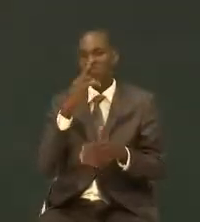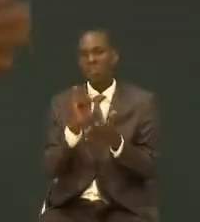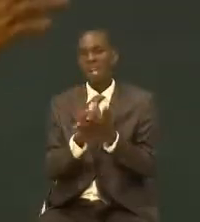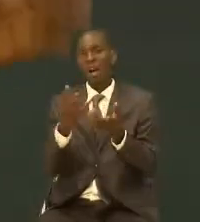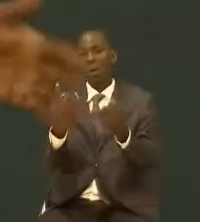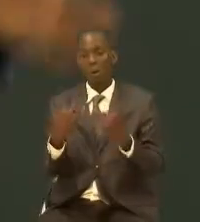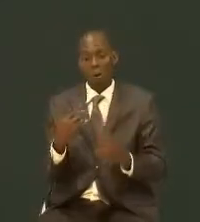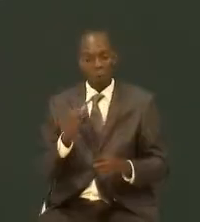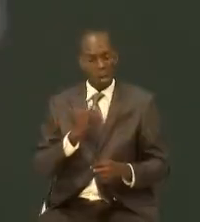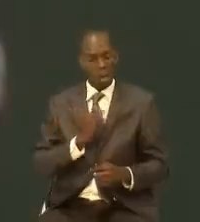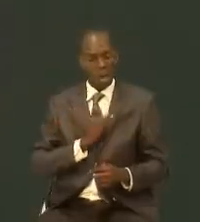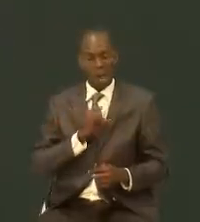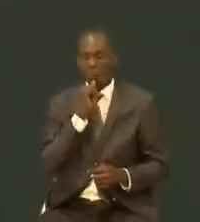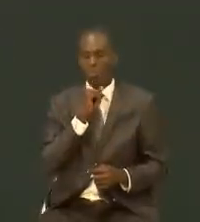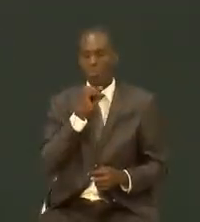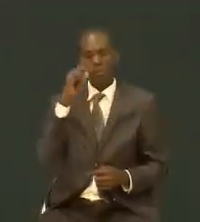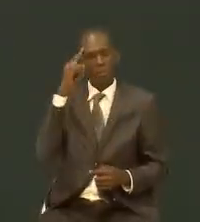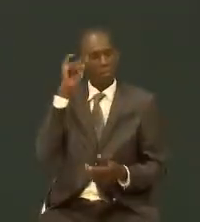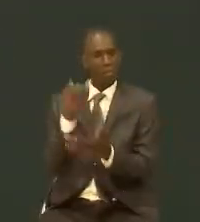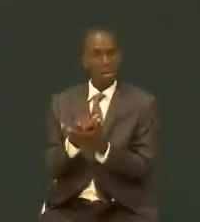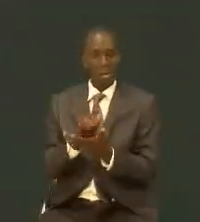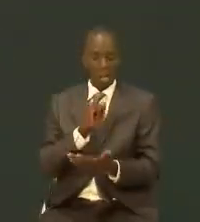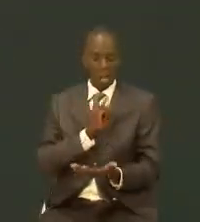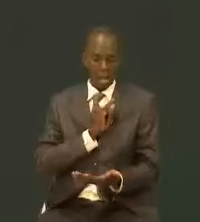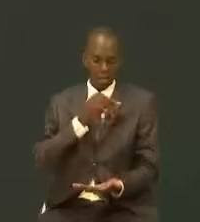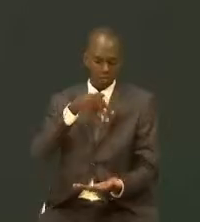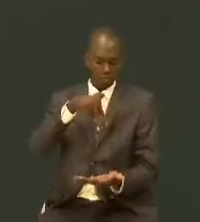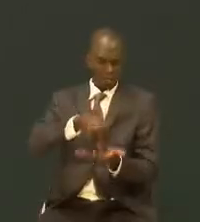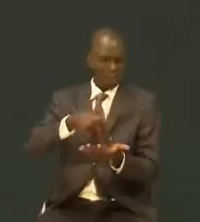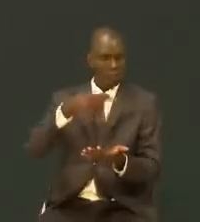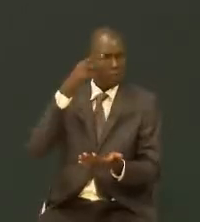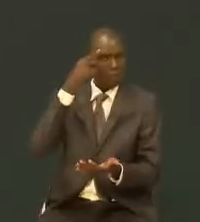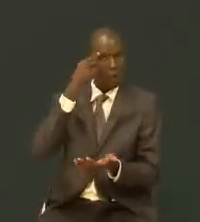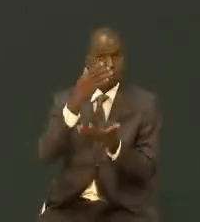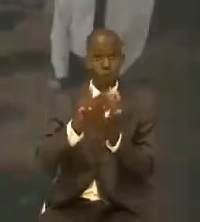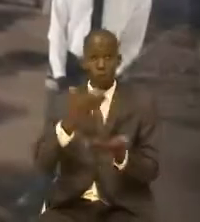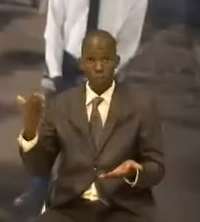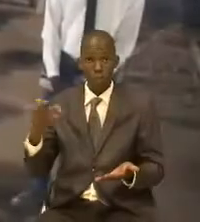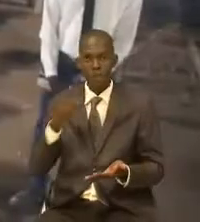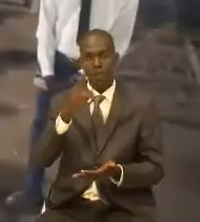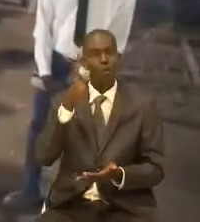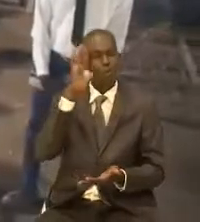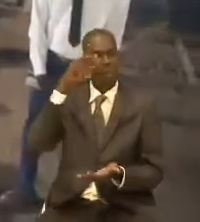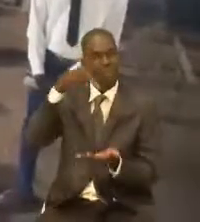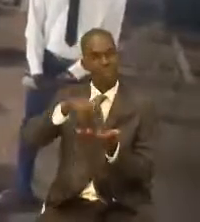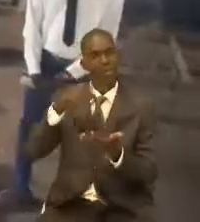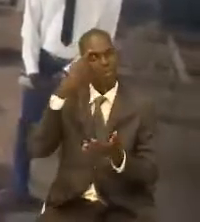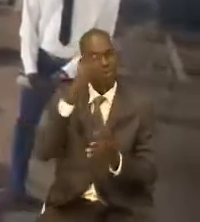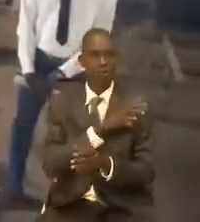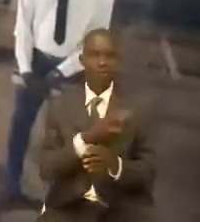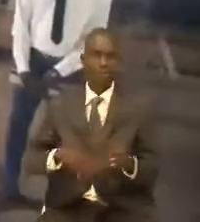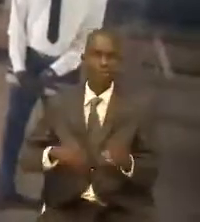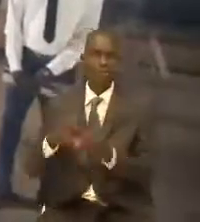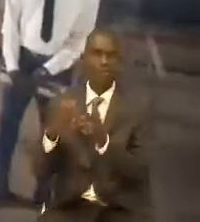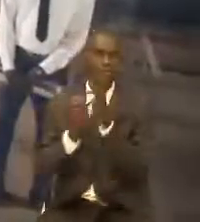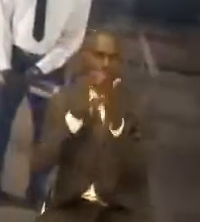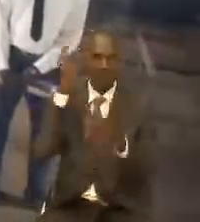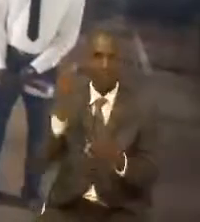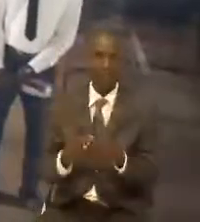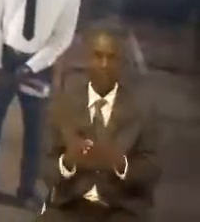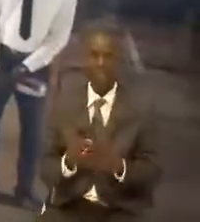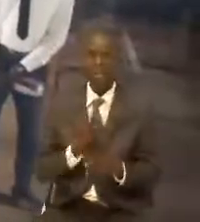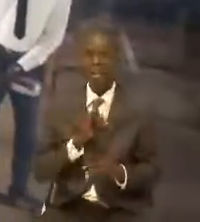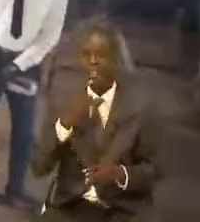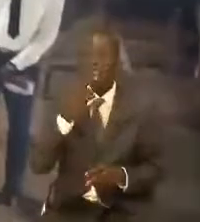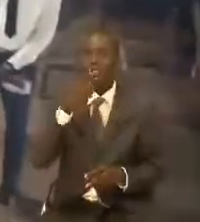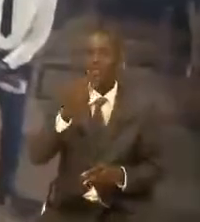stand for something you will stand for christ are you there i said you'll stand for